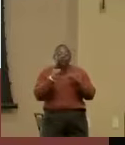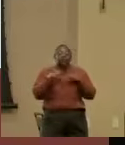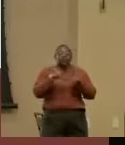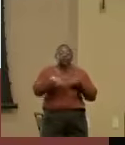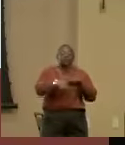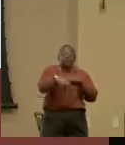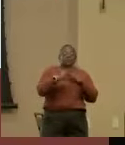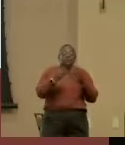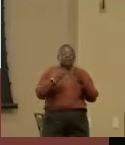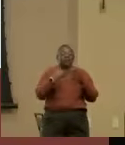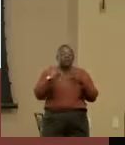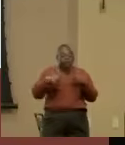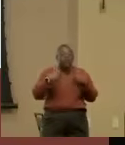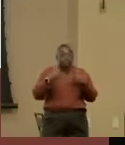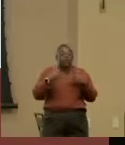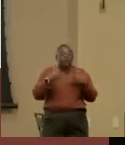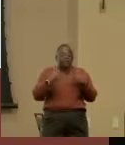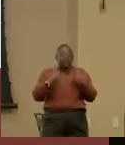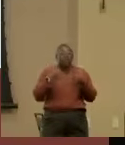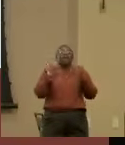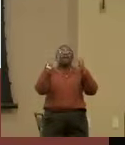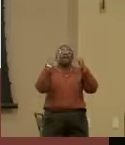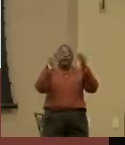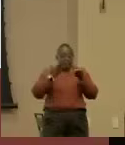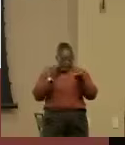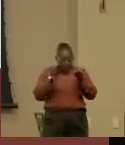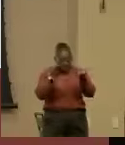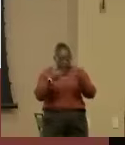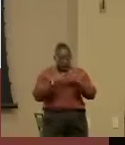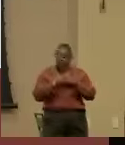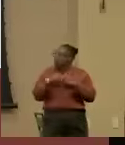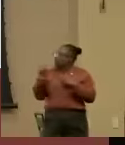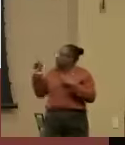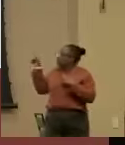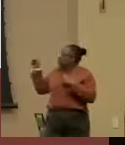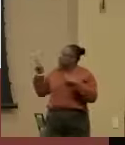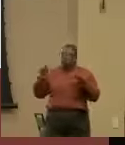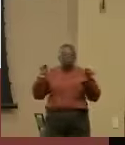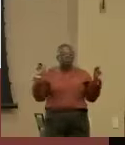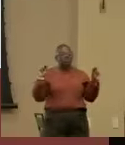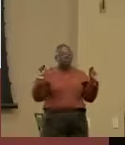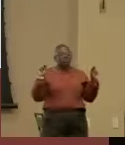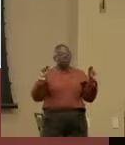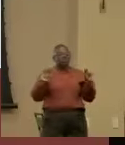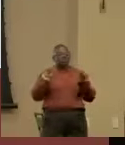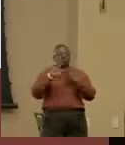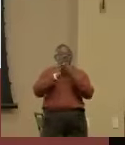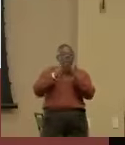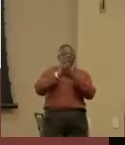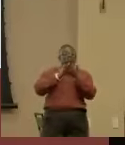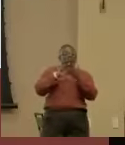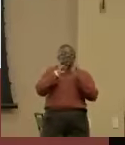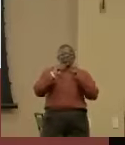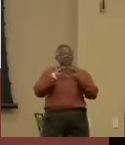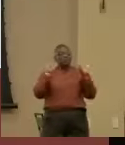and highly recommended per those guidelines I discussed. And then neutral or unclear. And some of this data comes